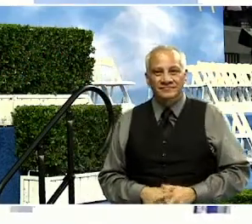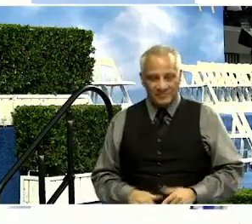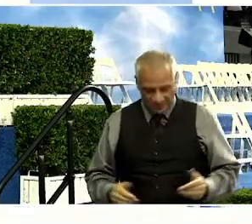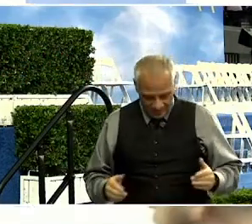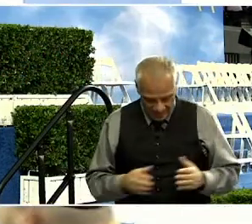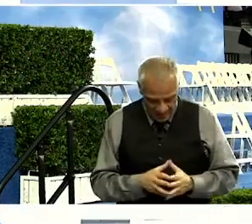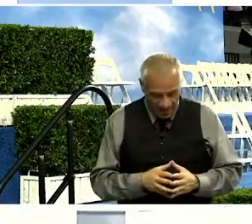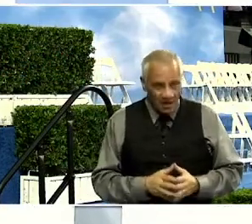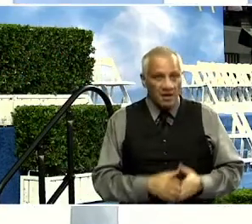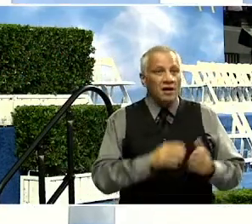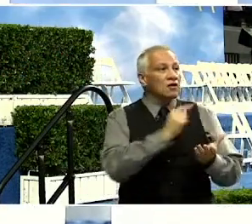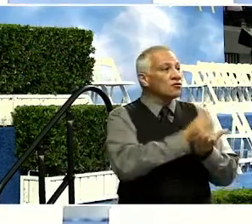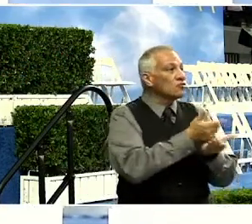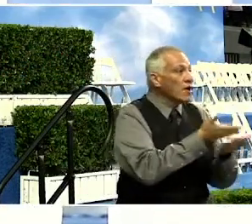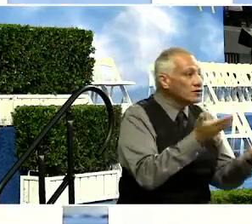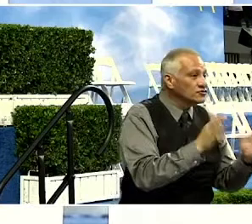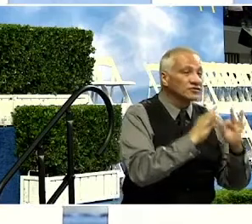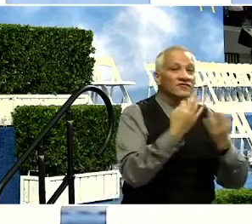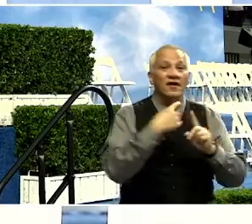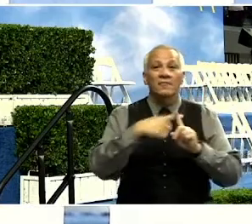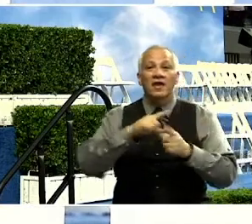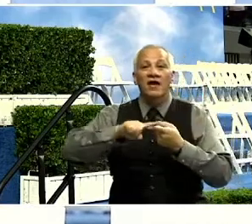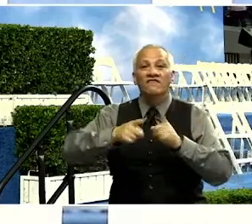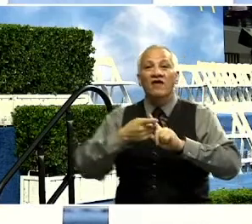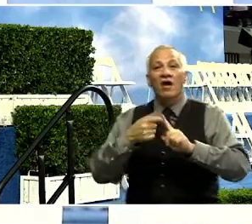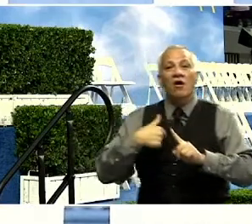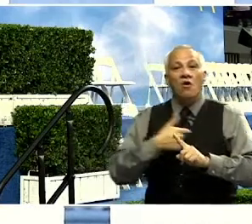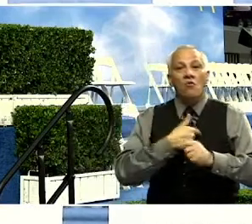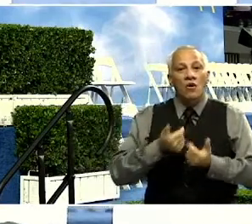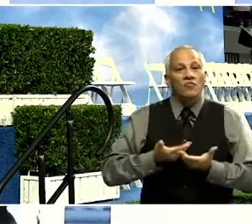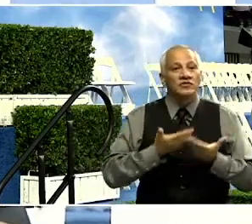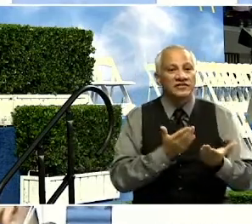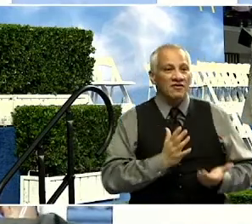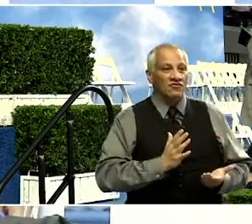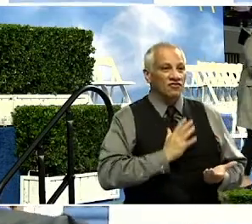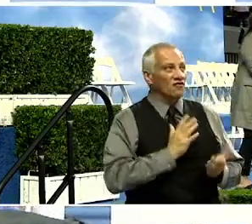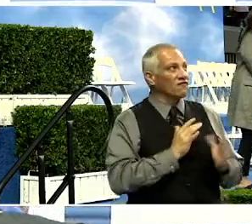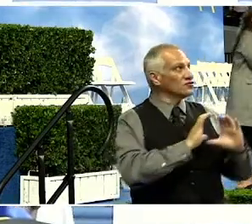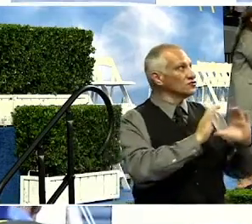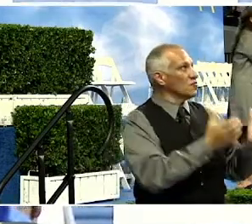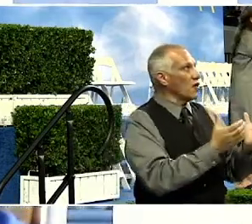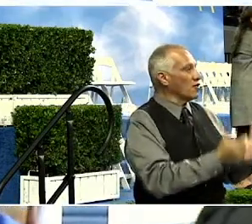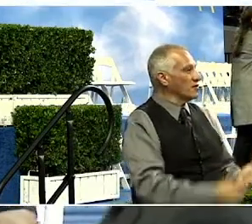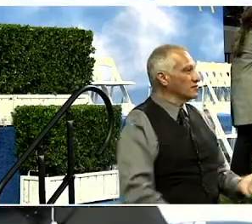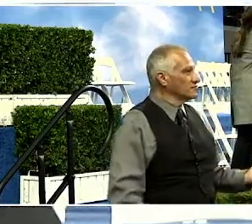Graduates, family, and friends, we present the official party.